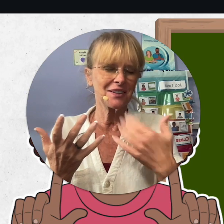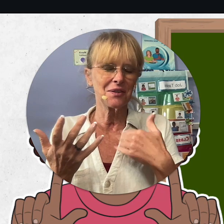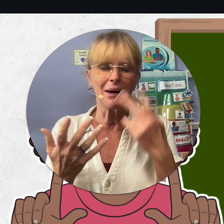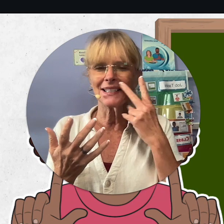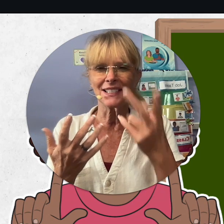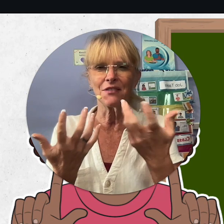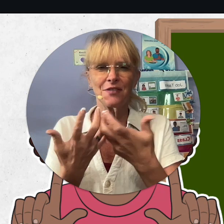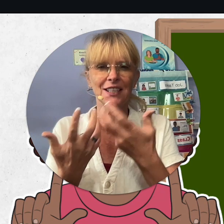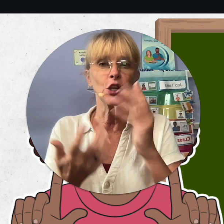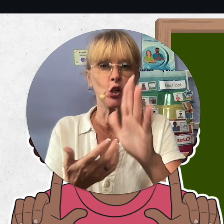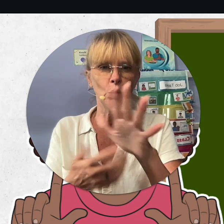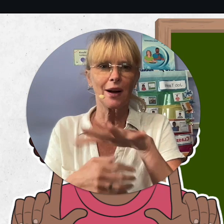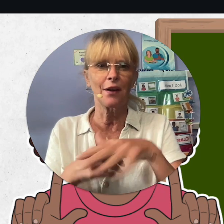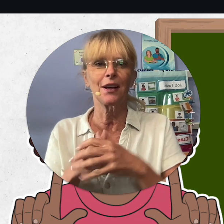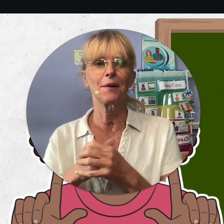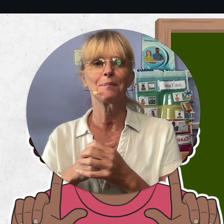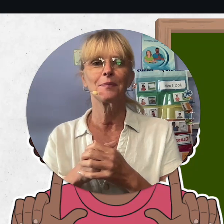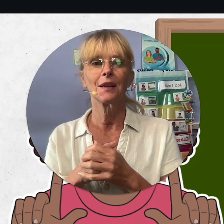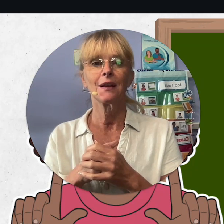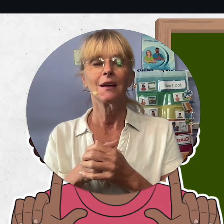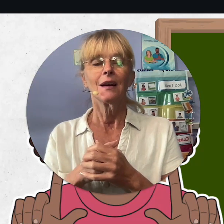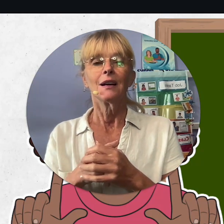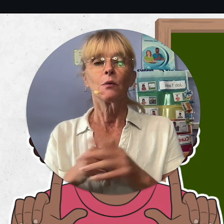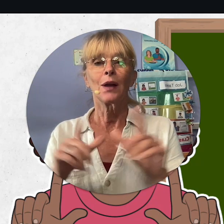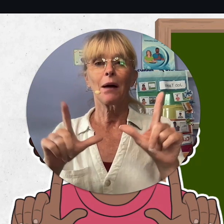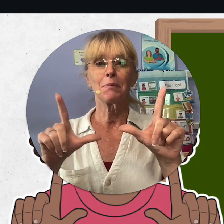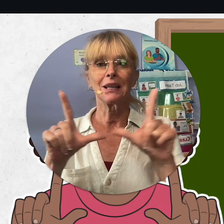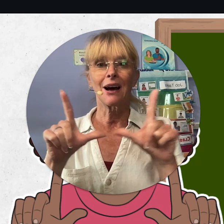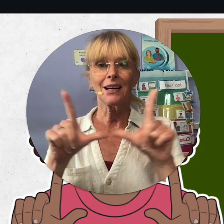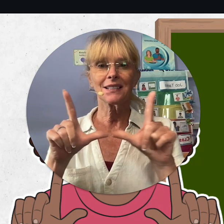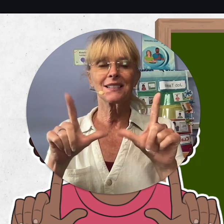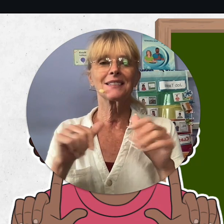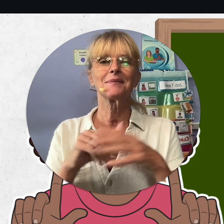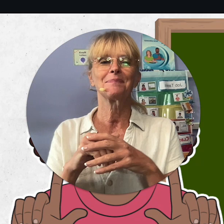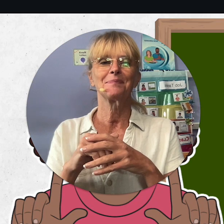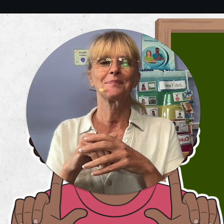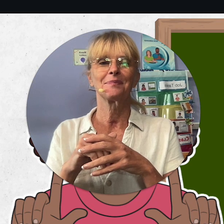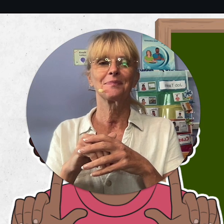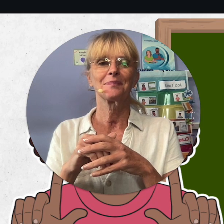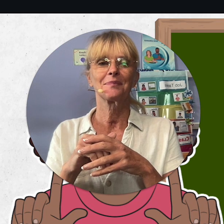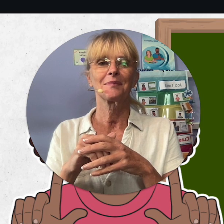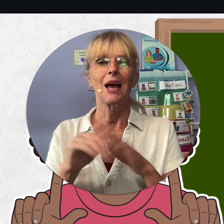however you might see fit your area. We have blocks,